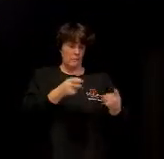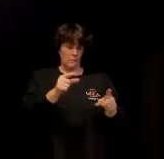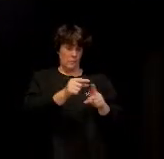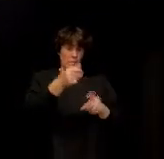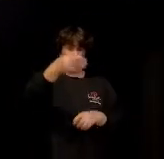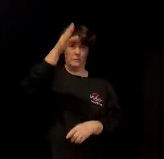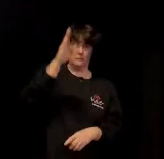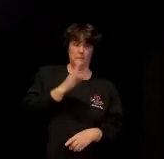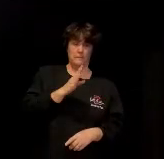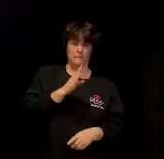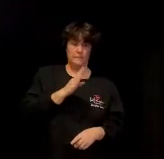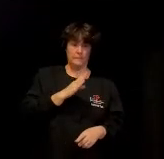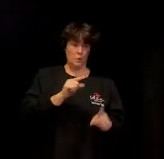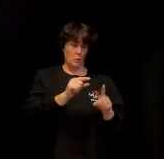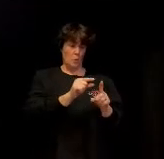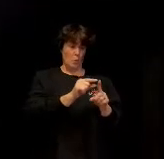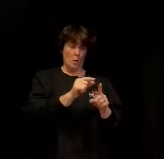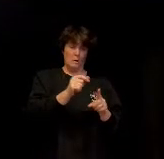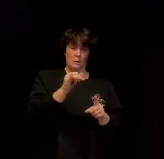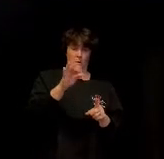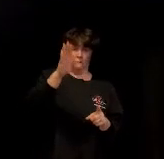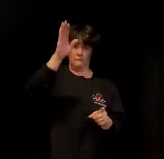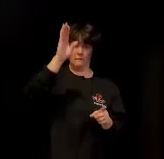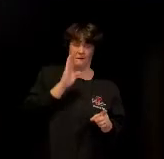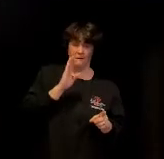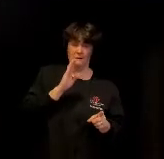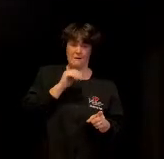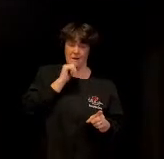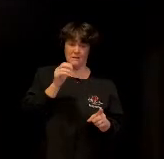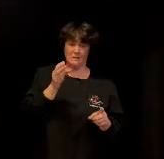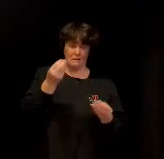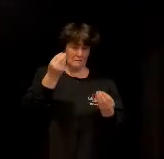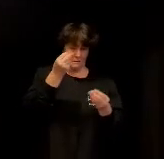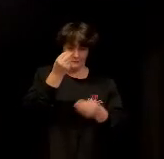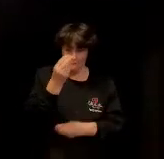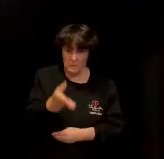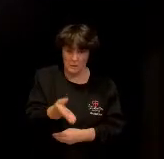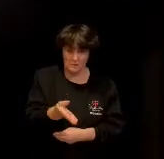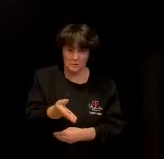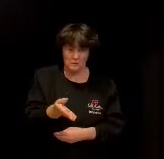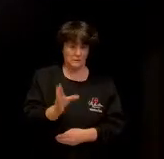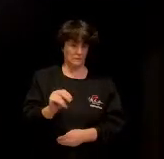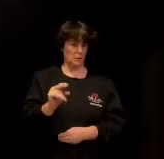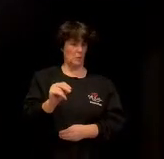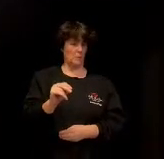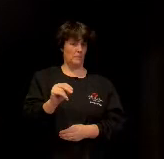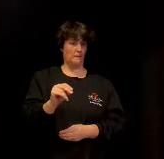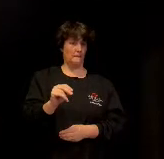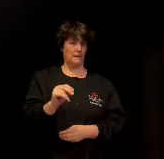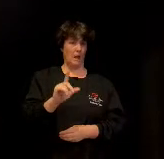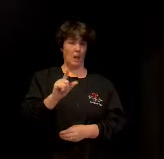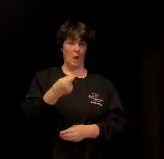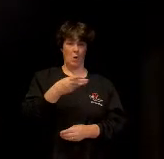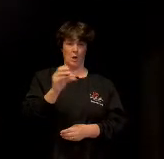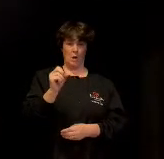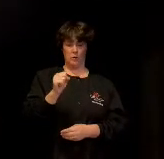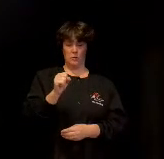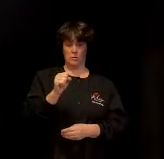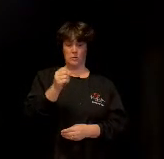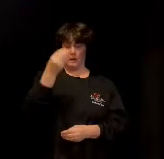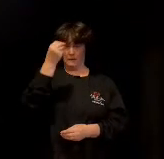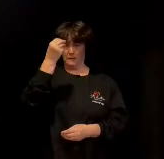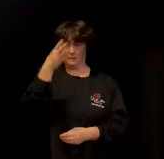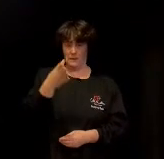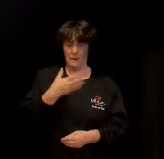that word of God is not information. This is what you would say, logos, information.